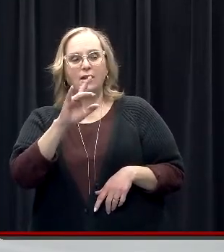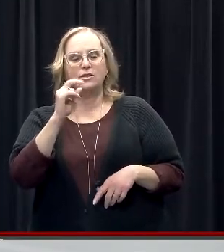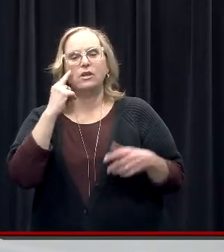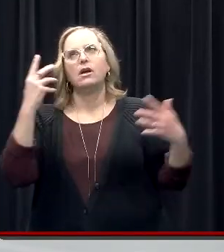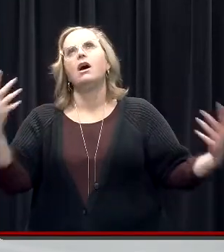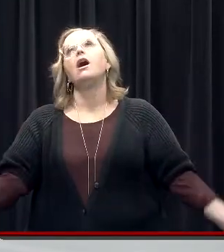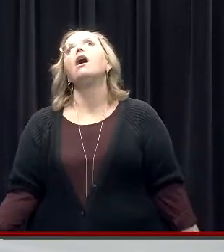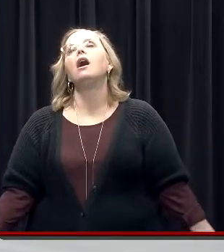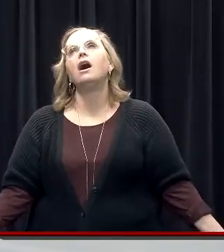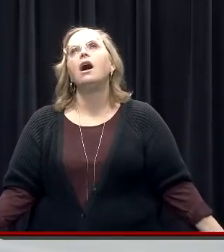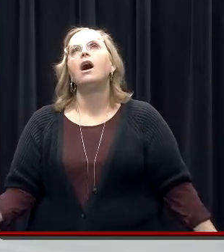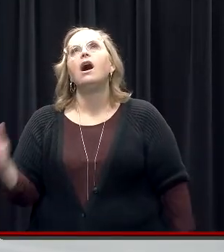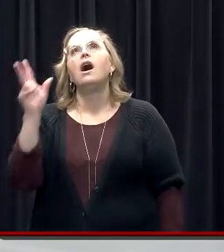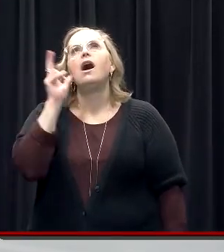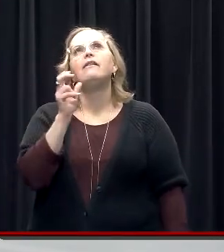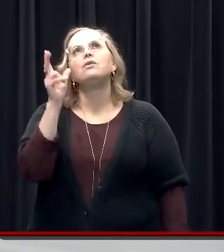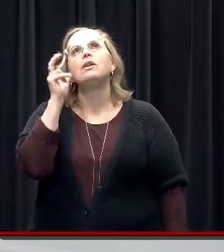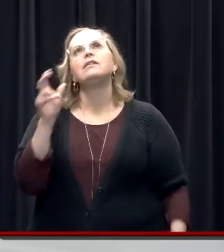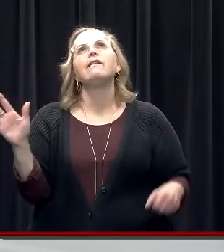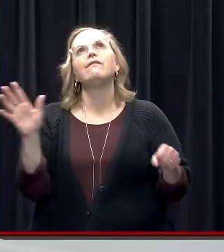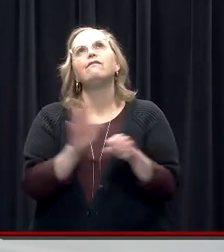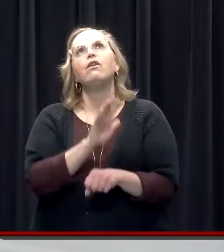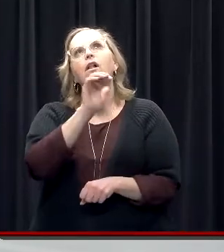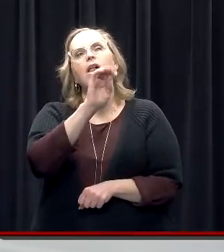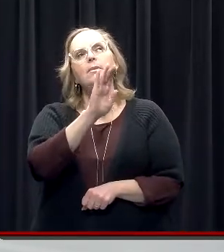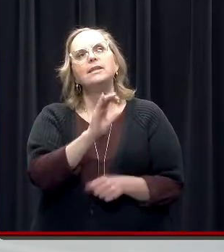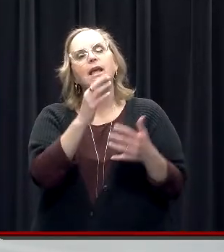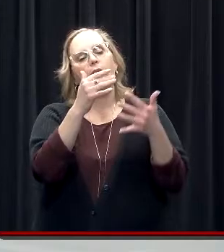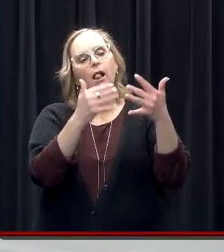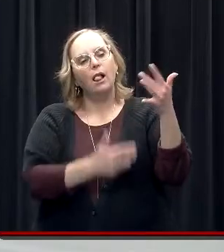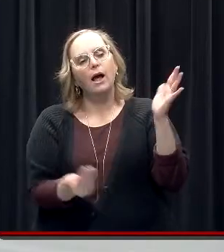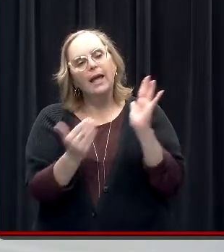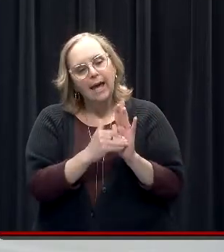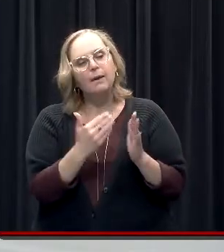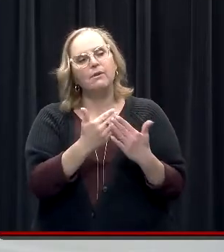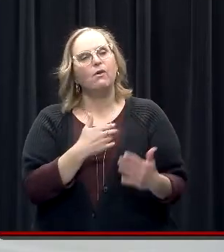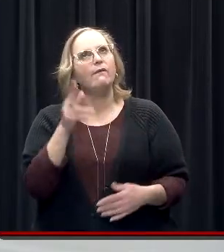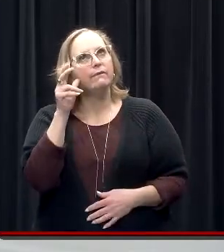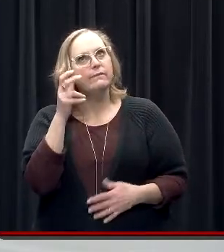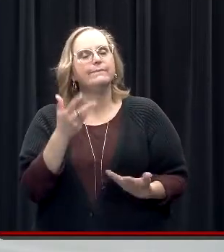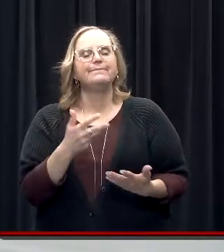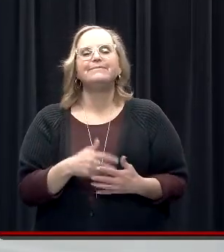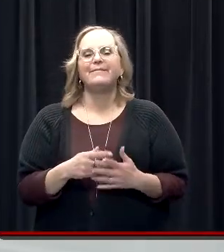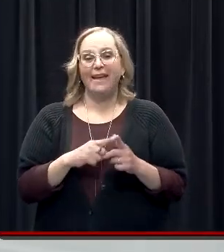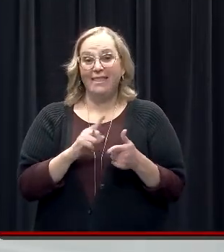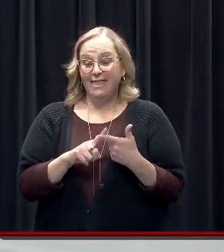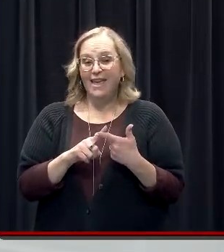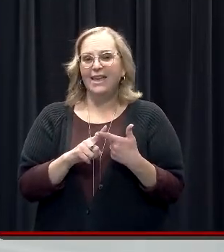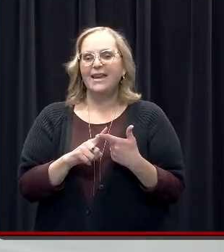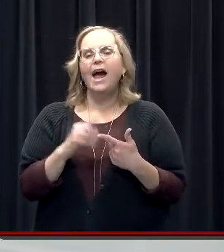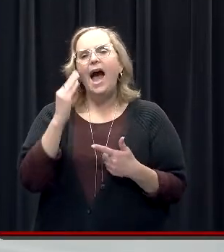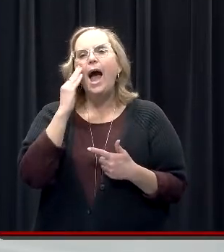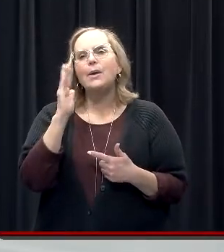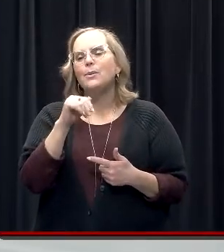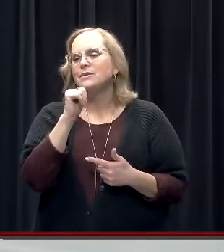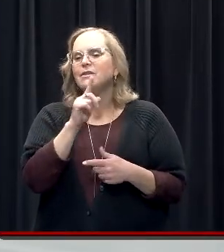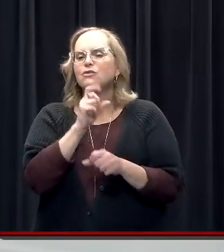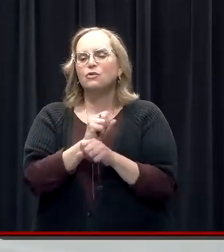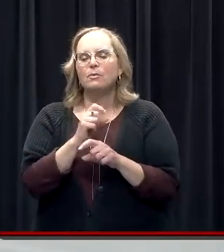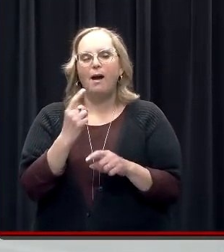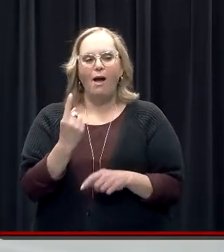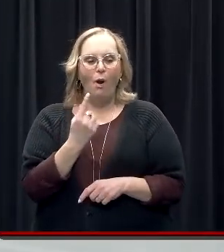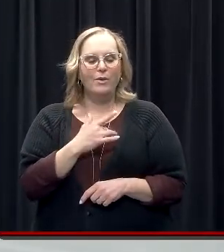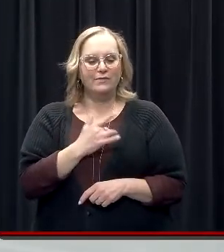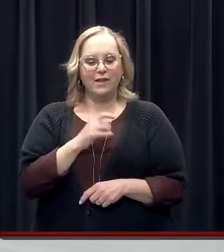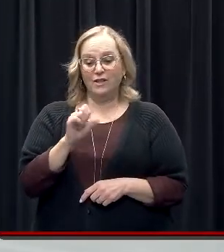gosh, I have to listen to the whole alphabet again before I find out. And then like, I know it's not true, but I always felt like Shawnee Mission was the